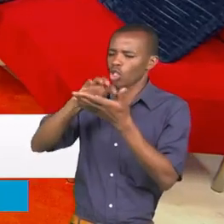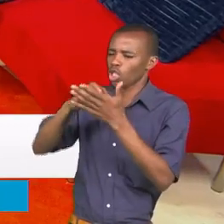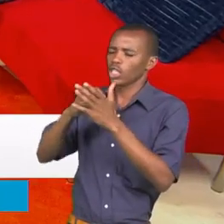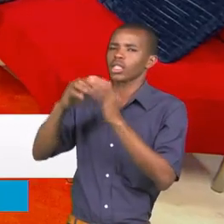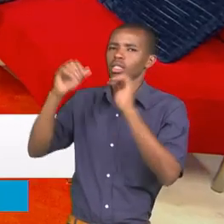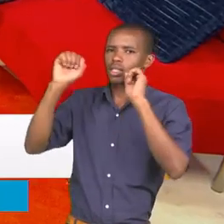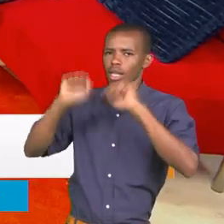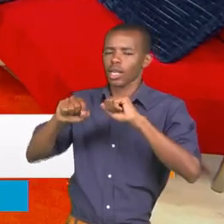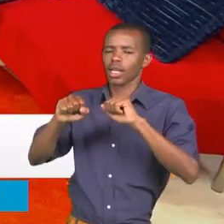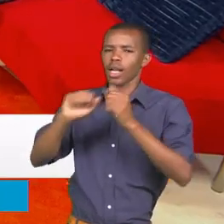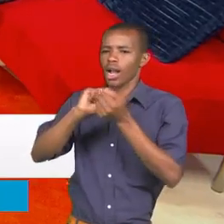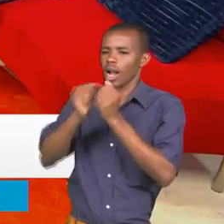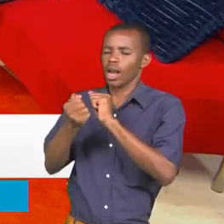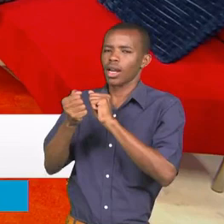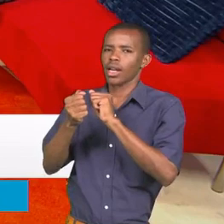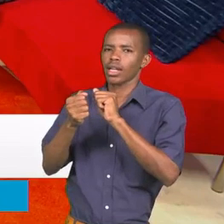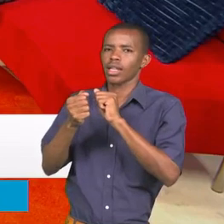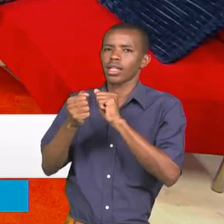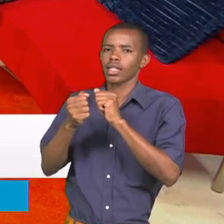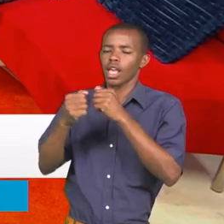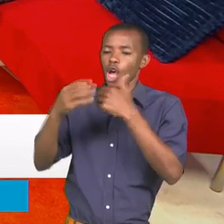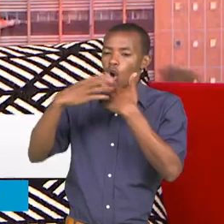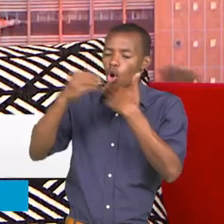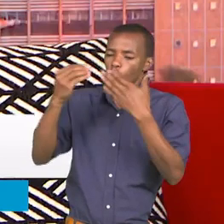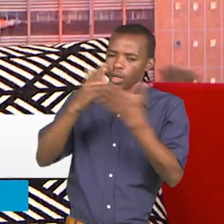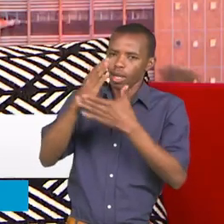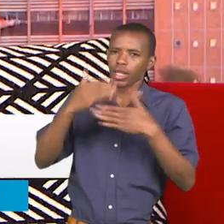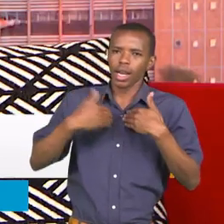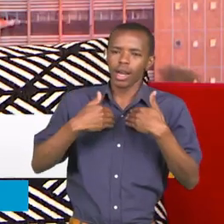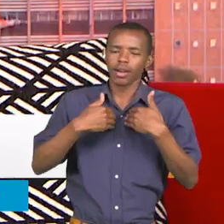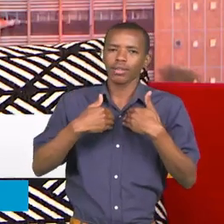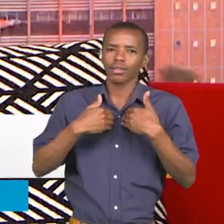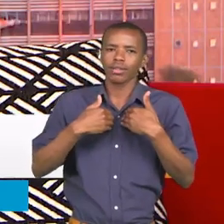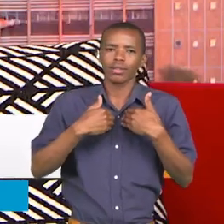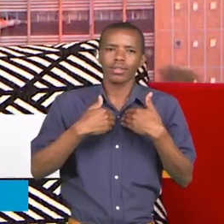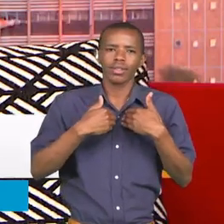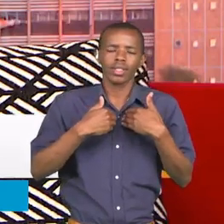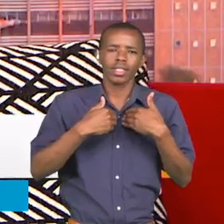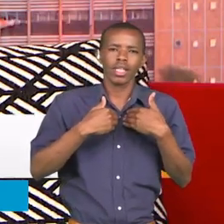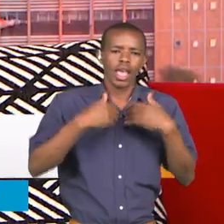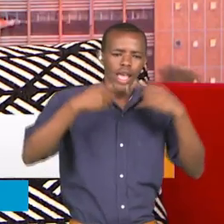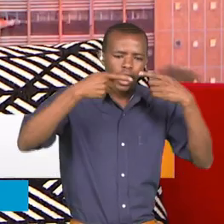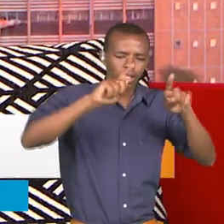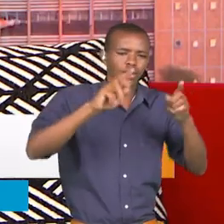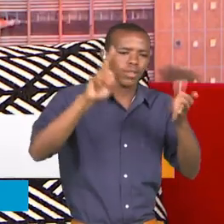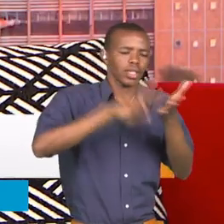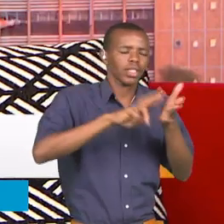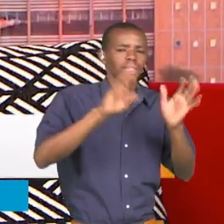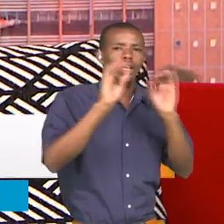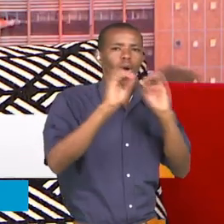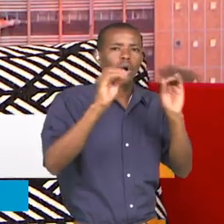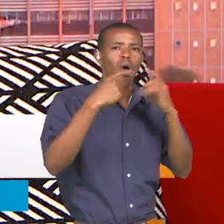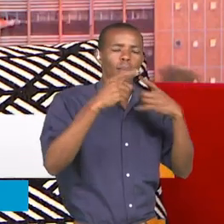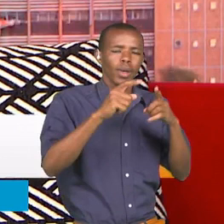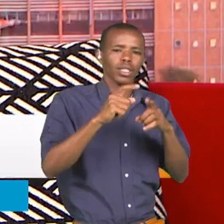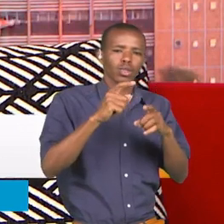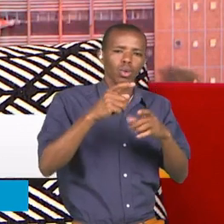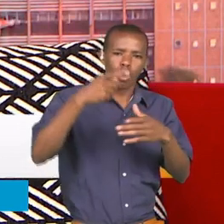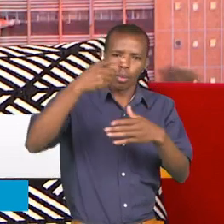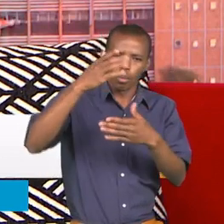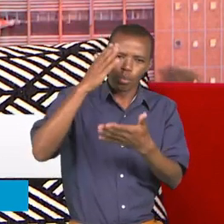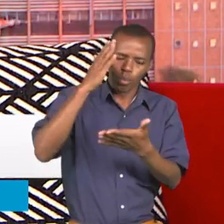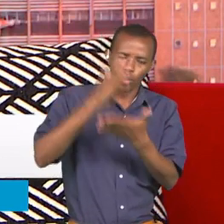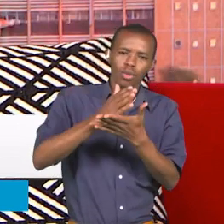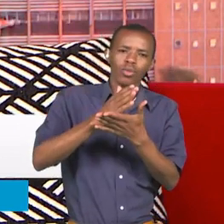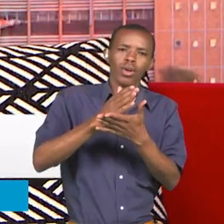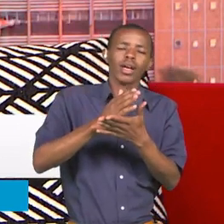but it has its own copyright. Yeah, yeah. Remember that copyright subsists automatically. You don't have to register yeah, it. Yeah, sure. But in order to prove it as evidence, then you